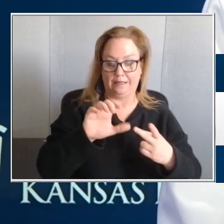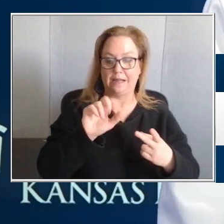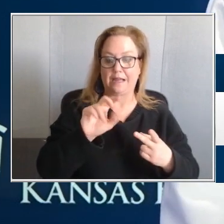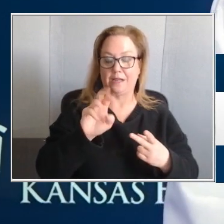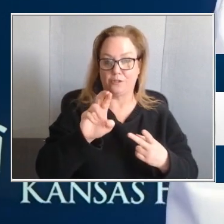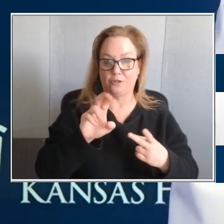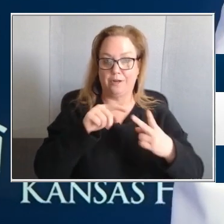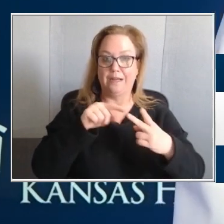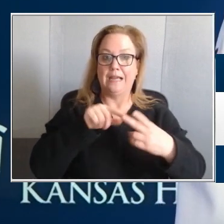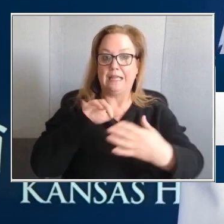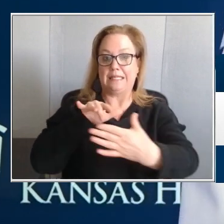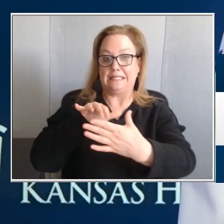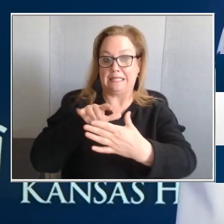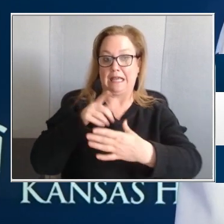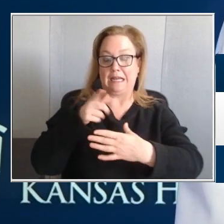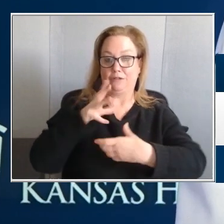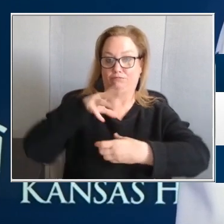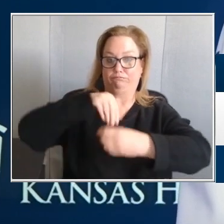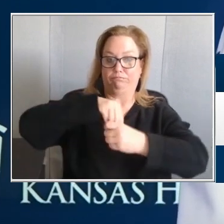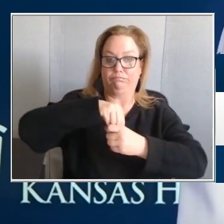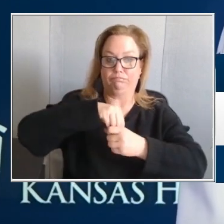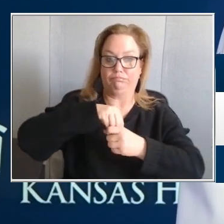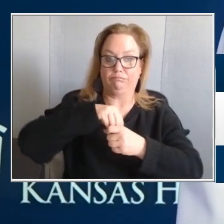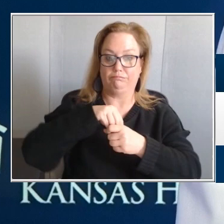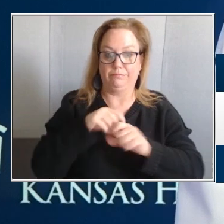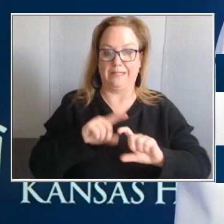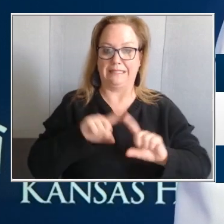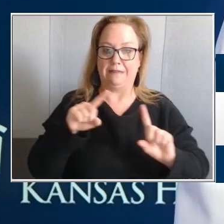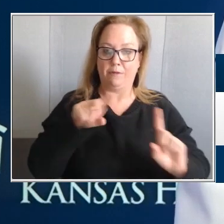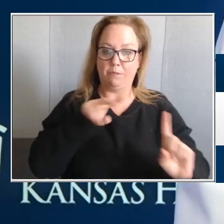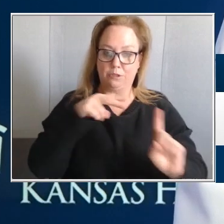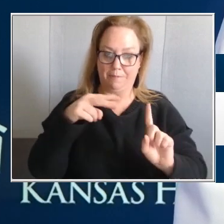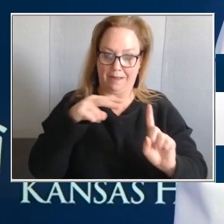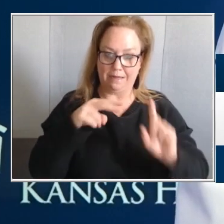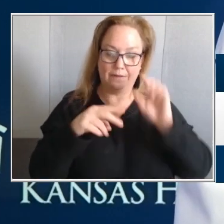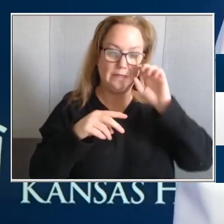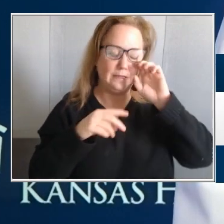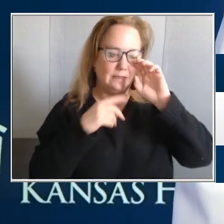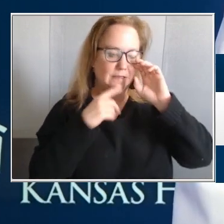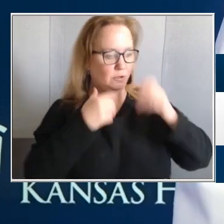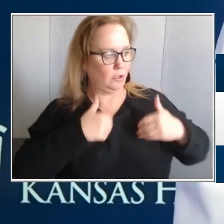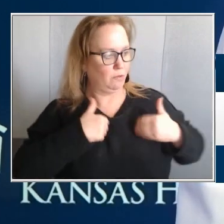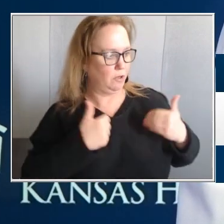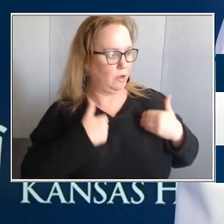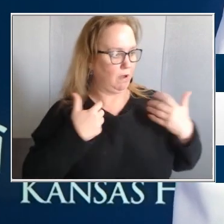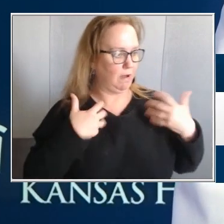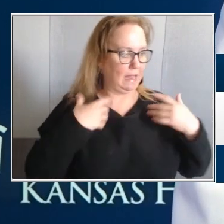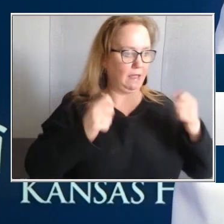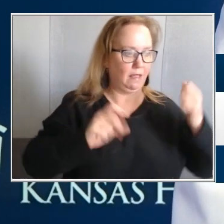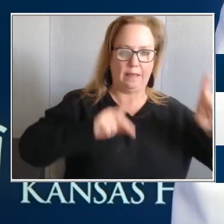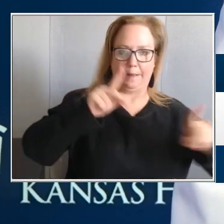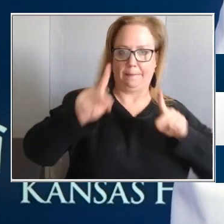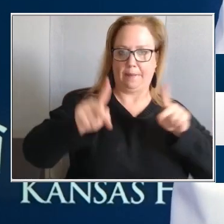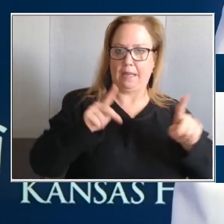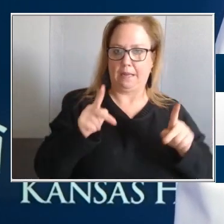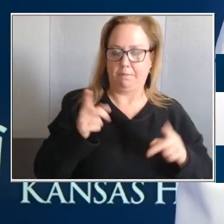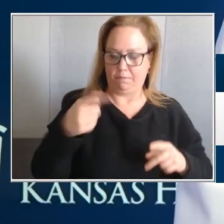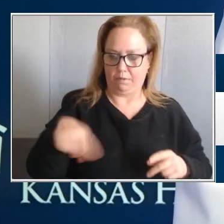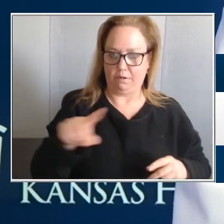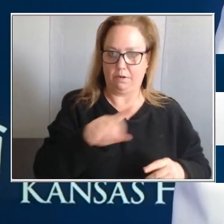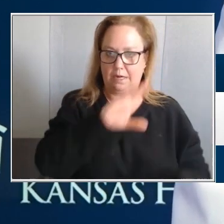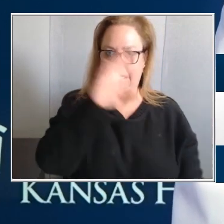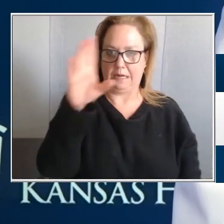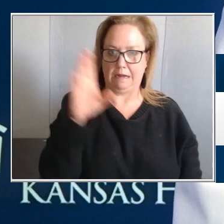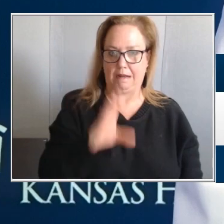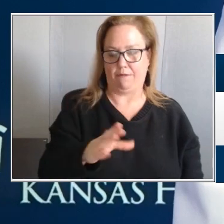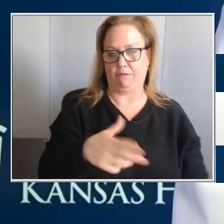that Katie participated in took a different angle and said, you know, let's use some young, healthy people who have never been diagnosed